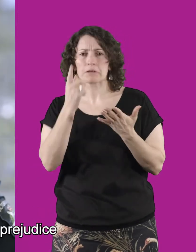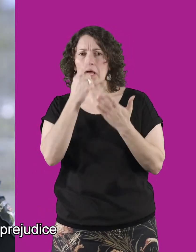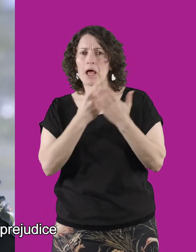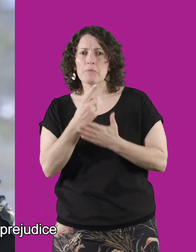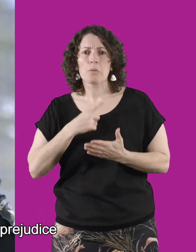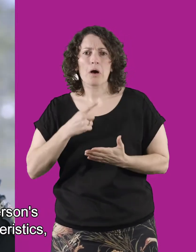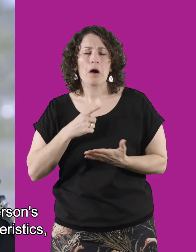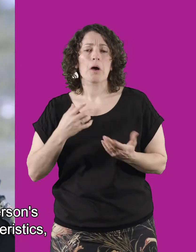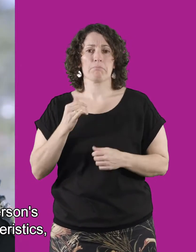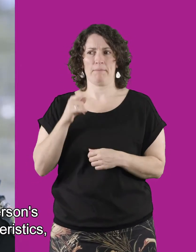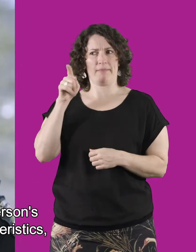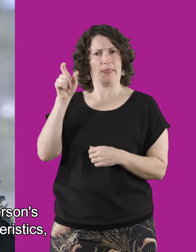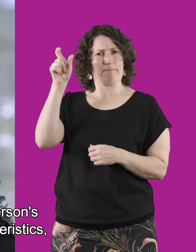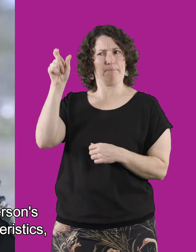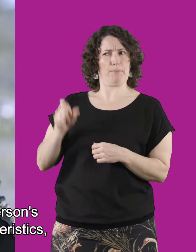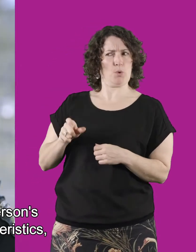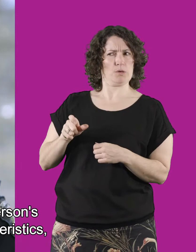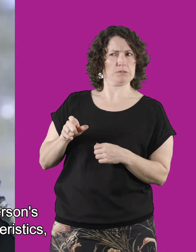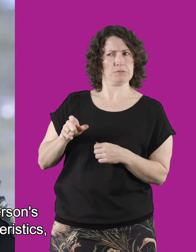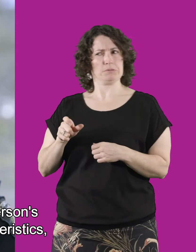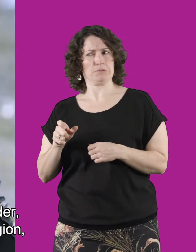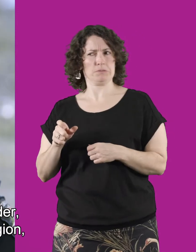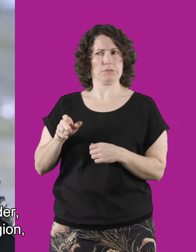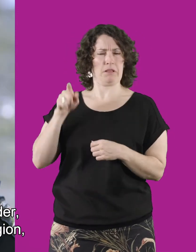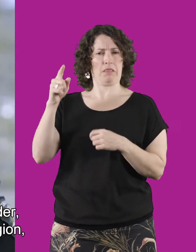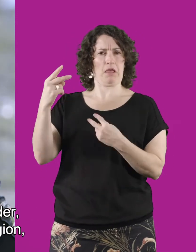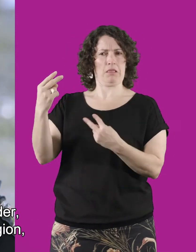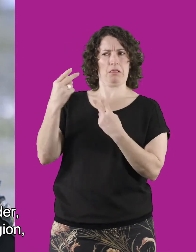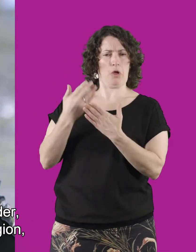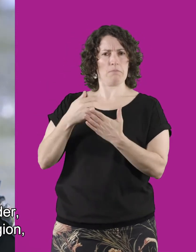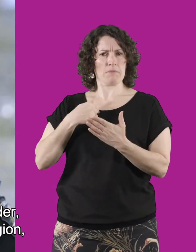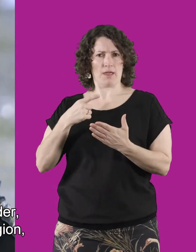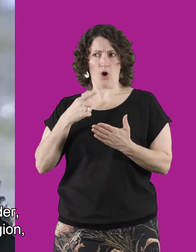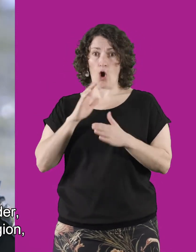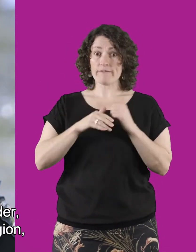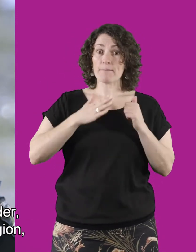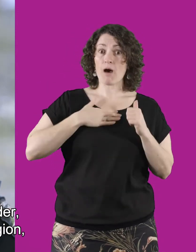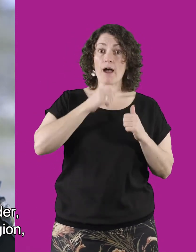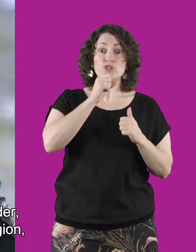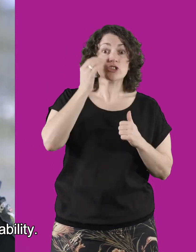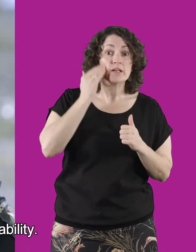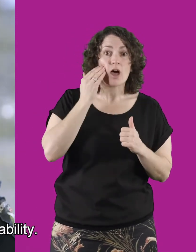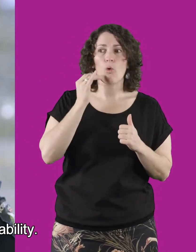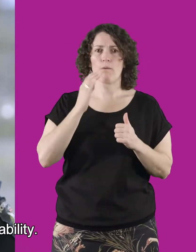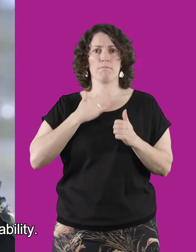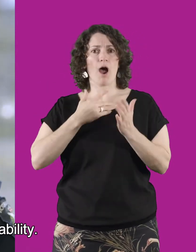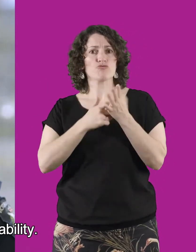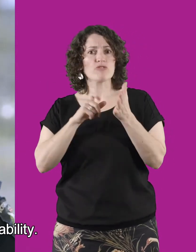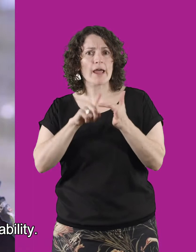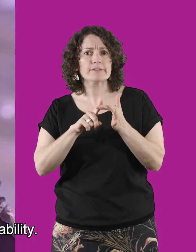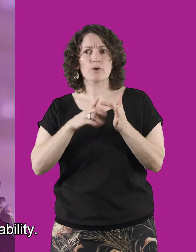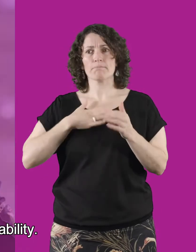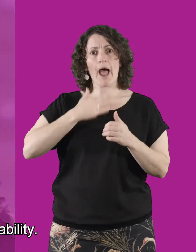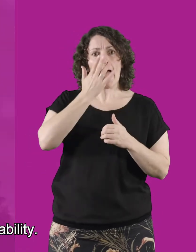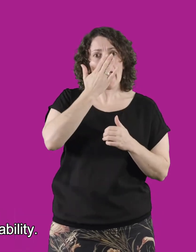by prejudice because of a person's particular characteristics such as gender, sexuality, religion, race, age,